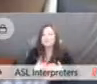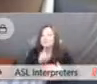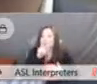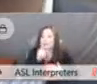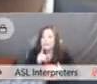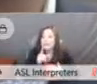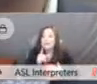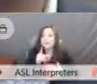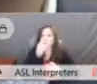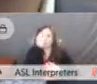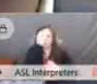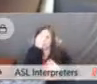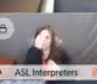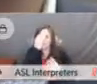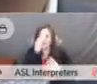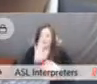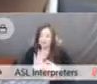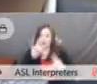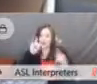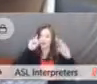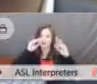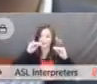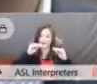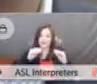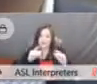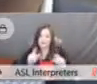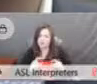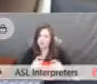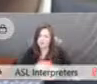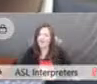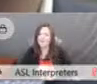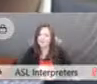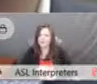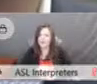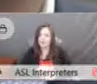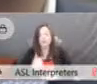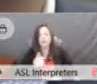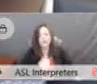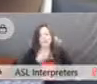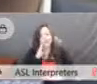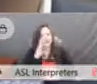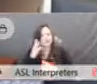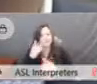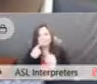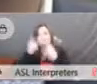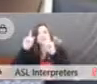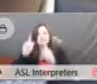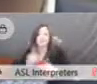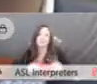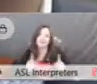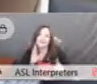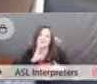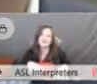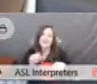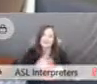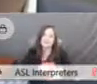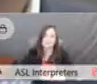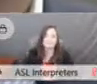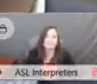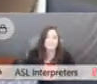be measured in their expectations. I think we will get there, okay, but it will take it will take some